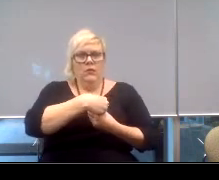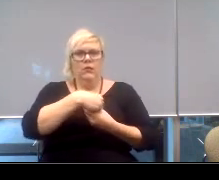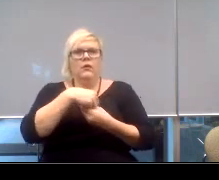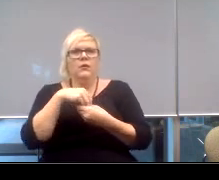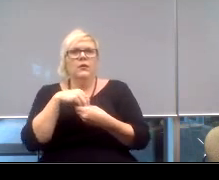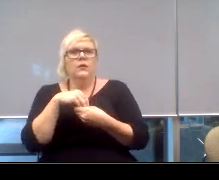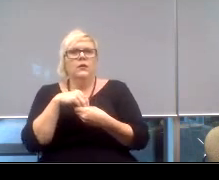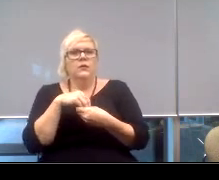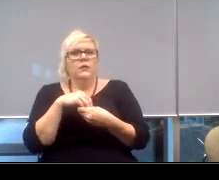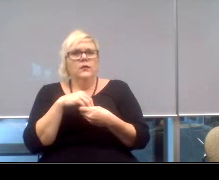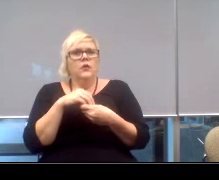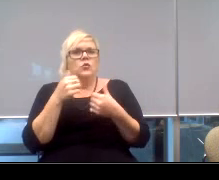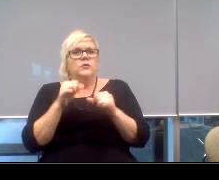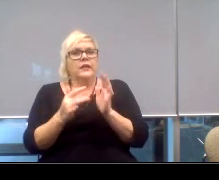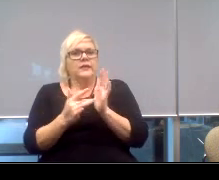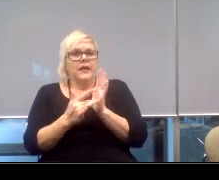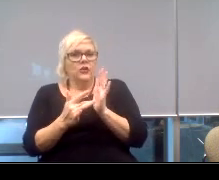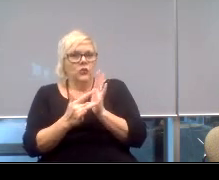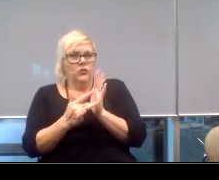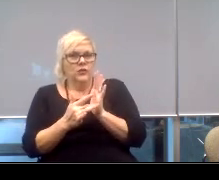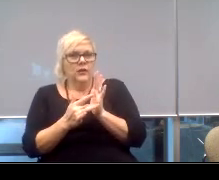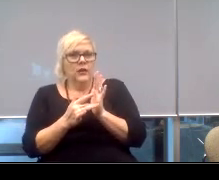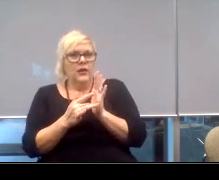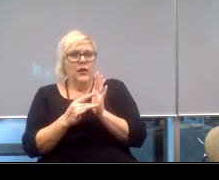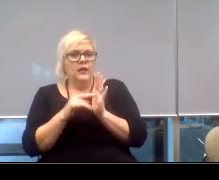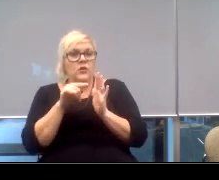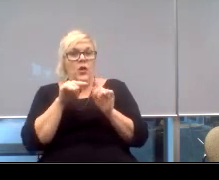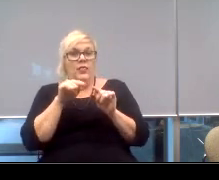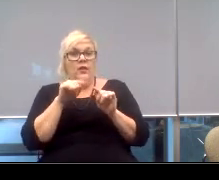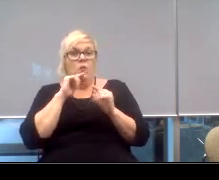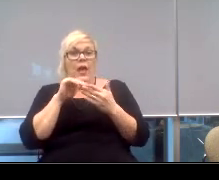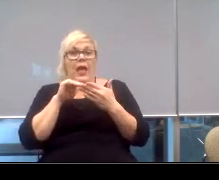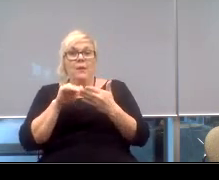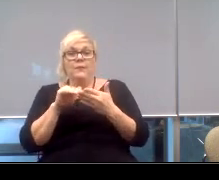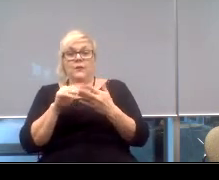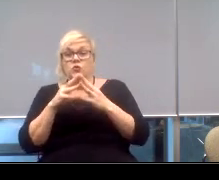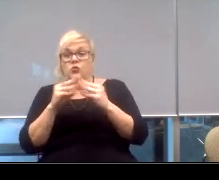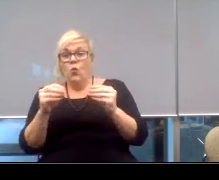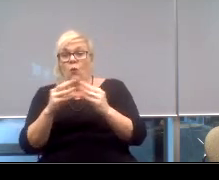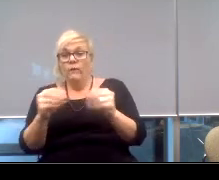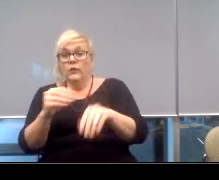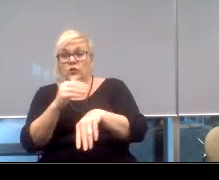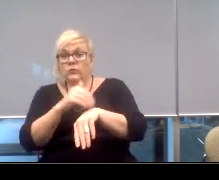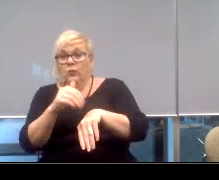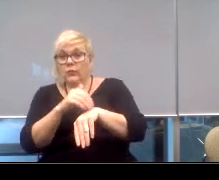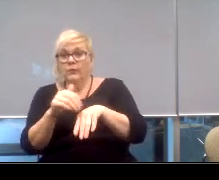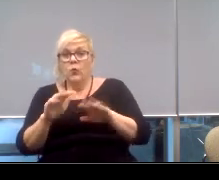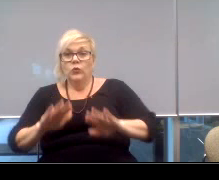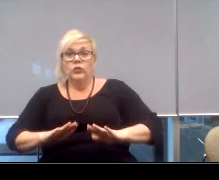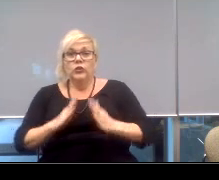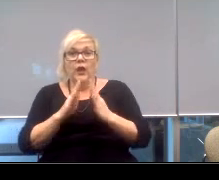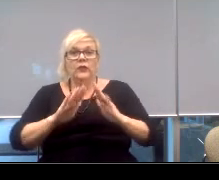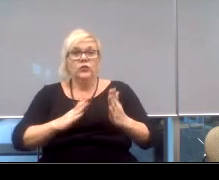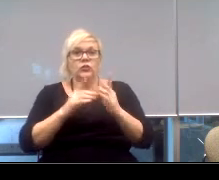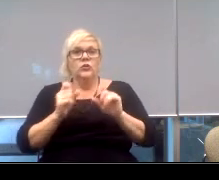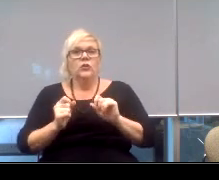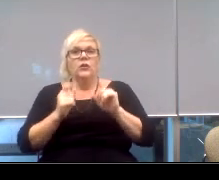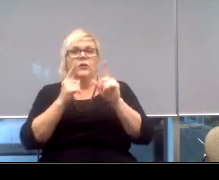are available. They will allow us to work with stakeholders on solutions to challenges. The spaces will be plug and